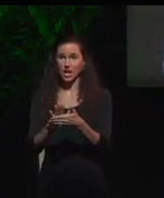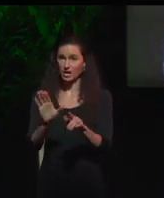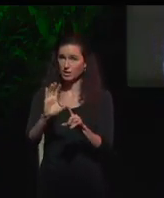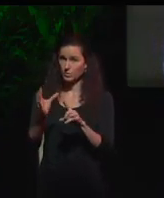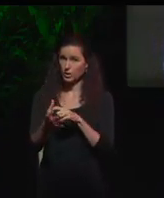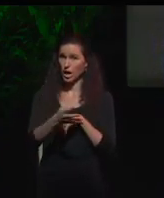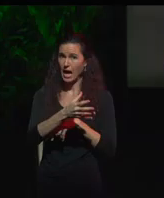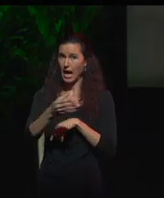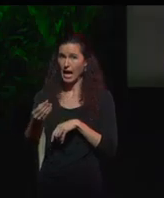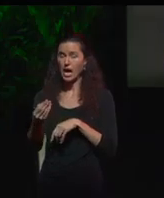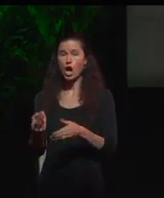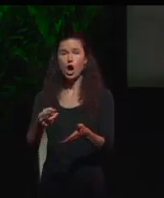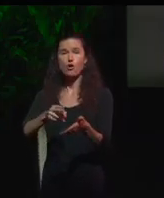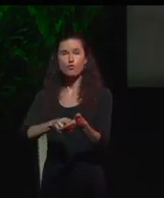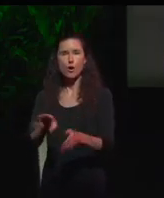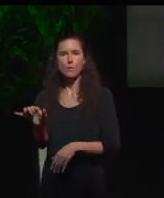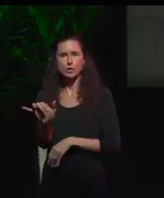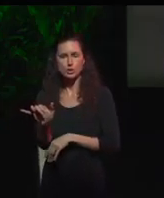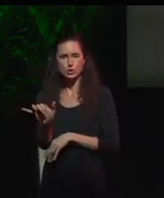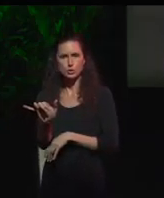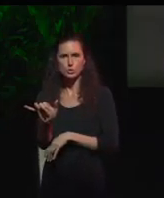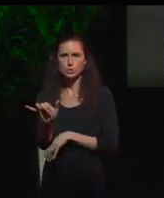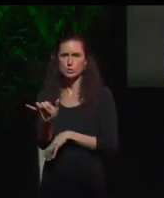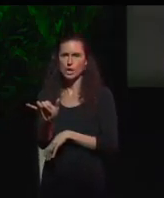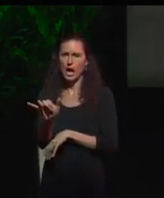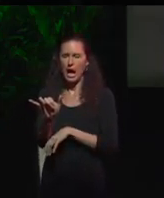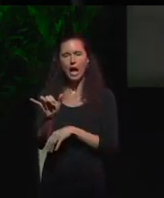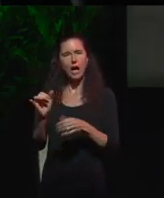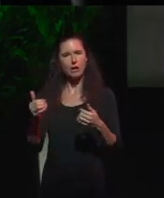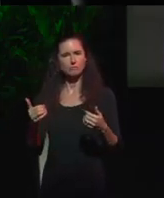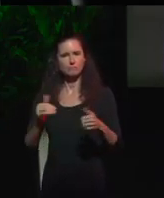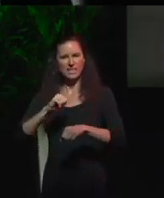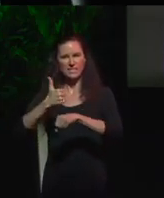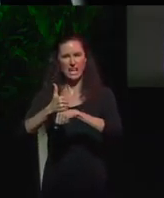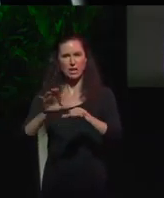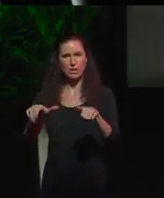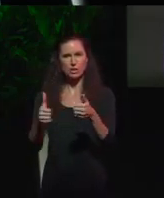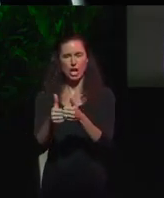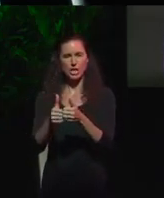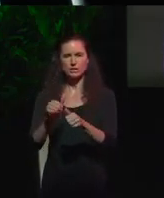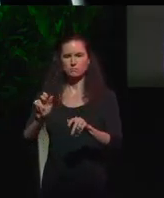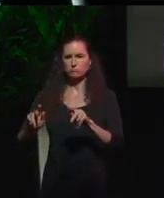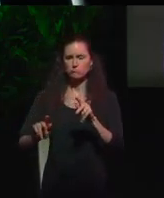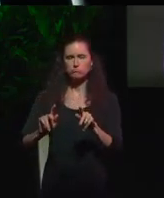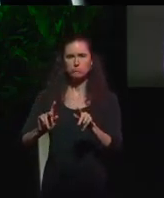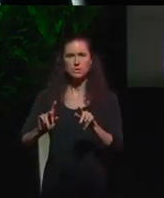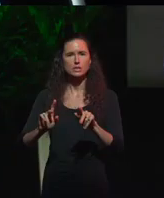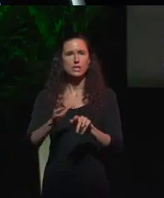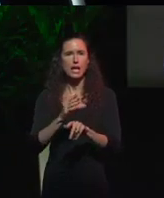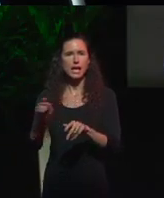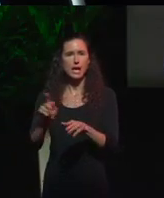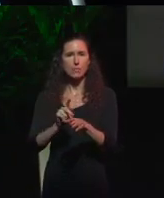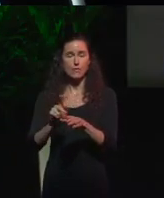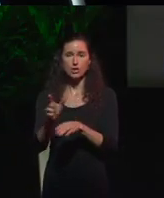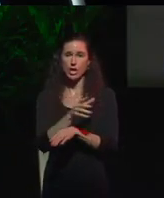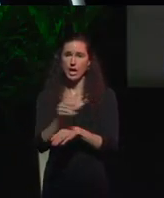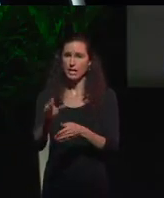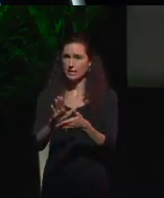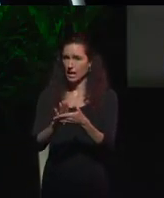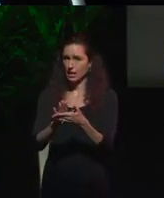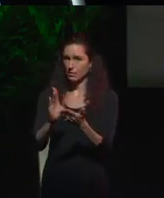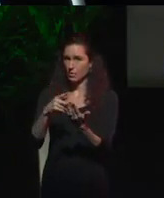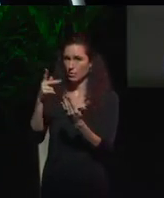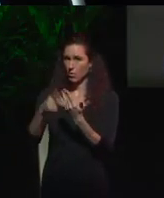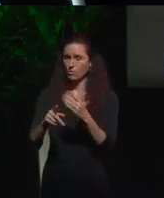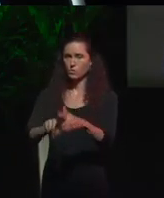in our enrollments, I set out a challenge for us as individuals and professionals and as academic programs